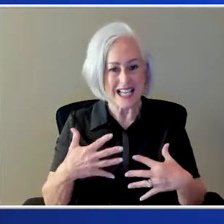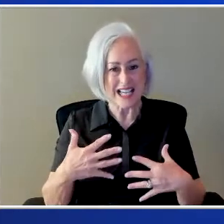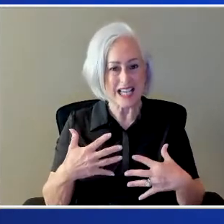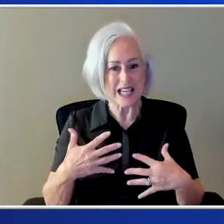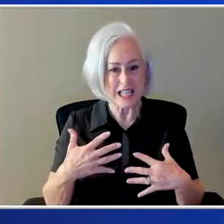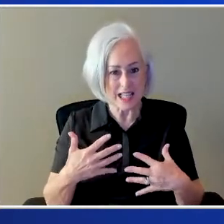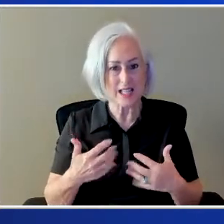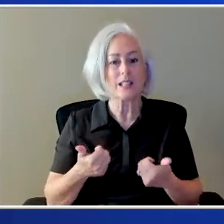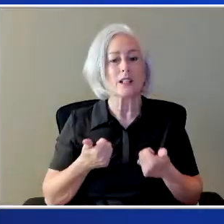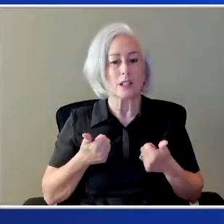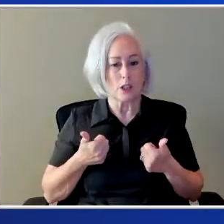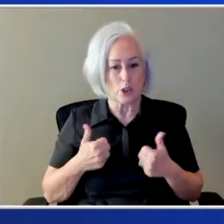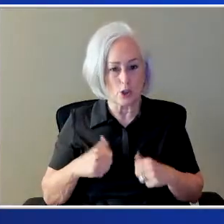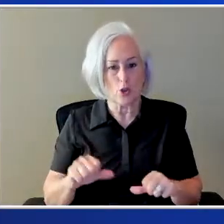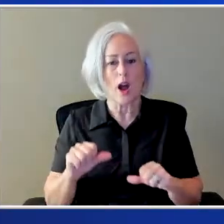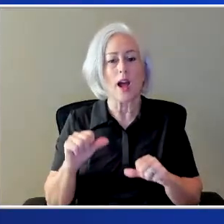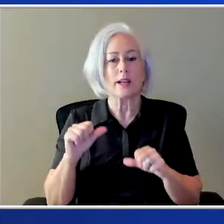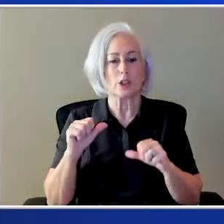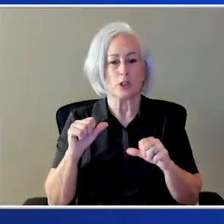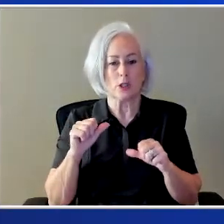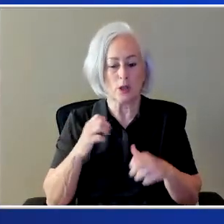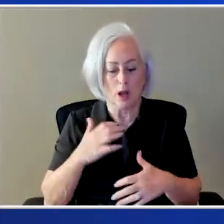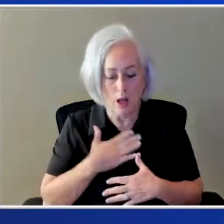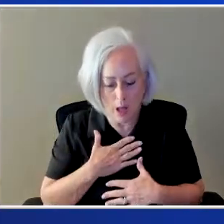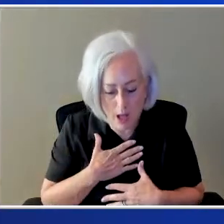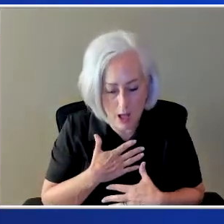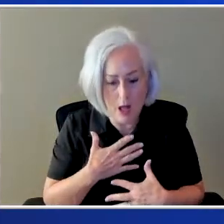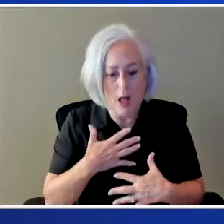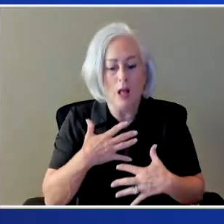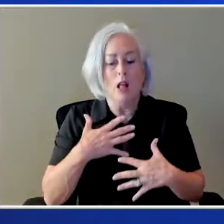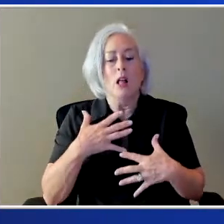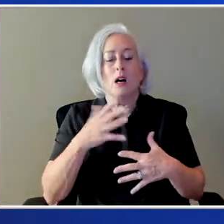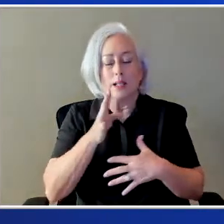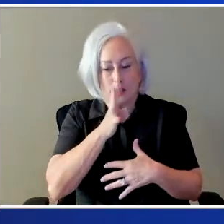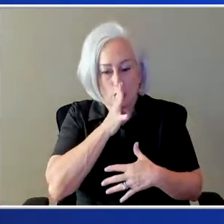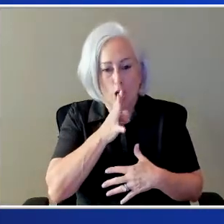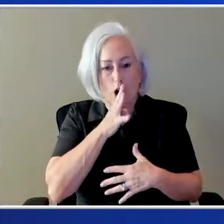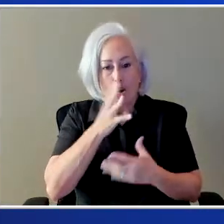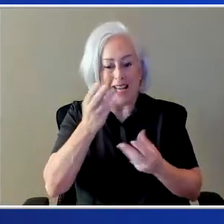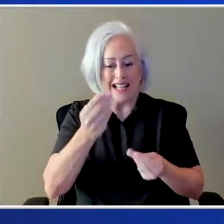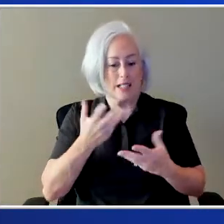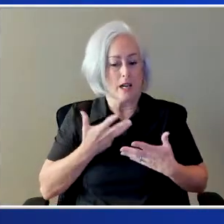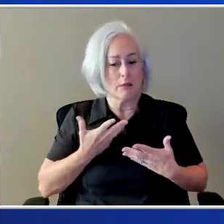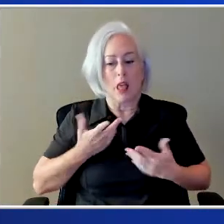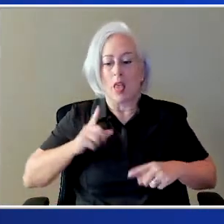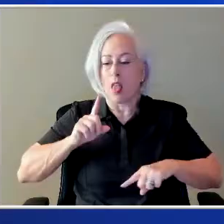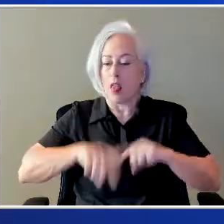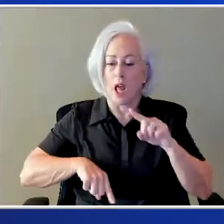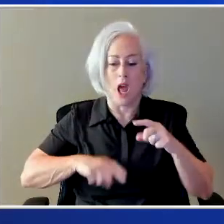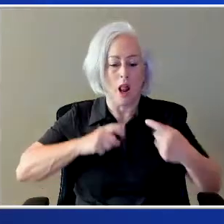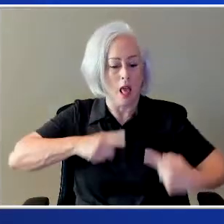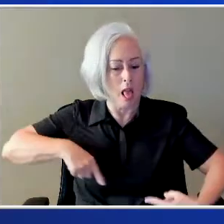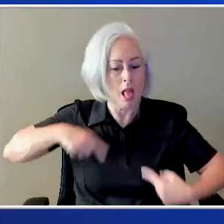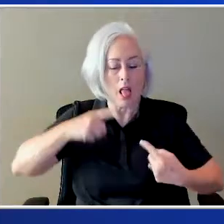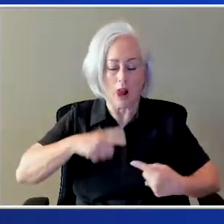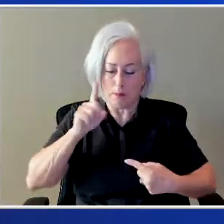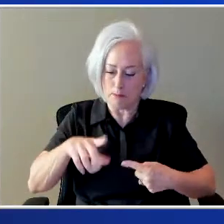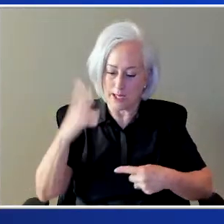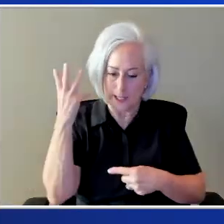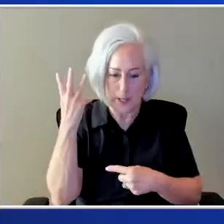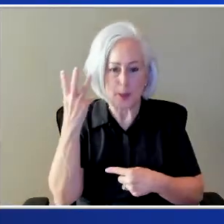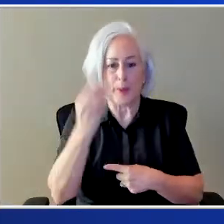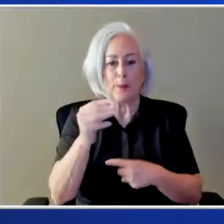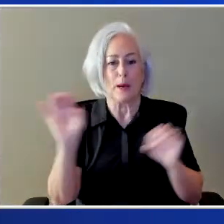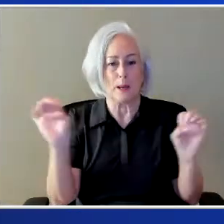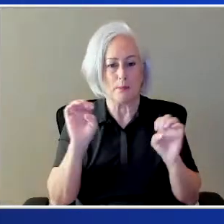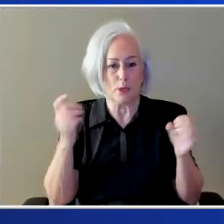just trying to get enough breath to be able to talk to me and say, I can't do this. We've got to go. I need to go back to the